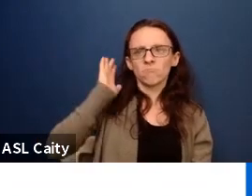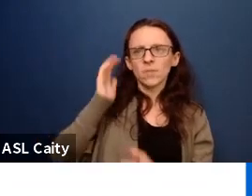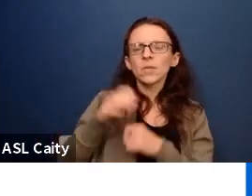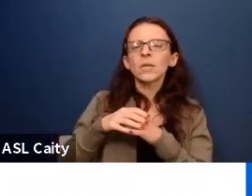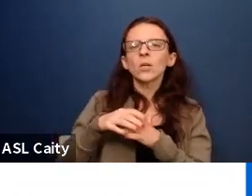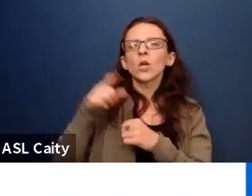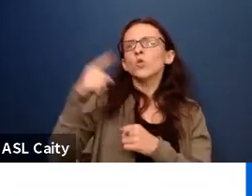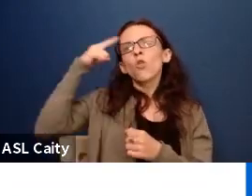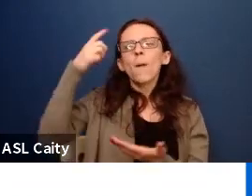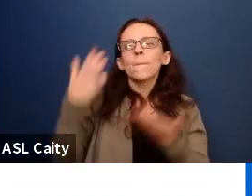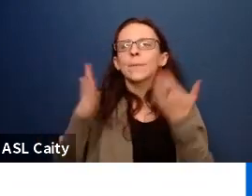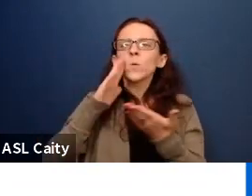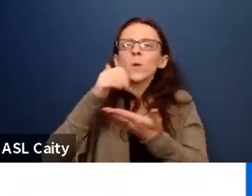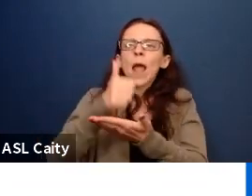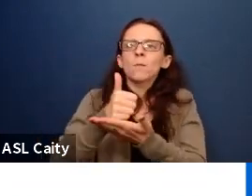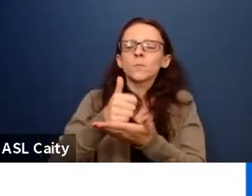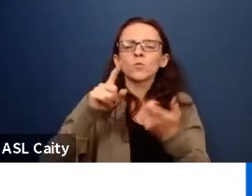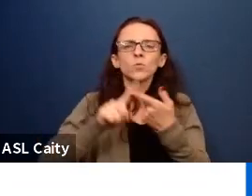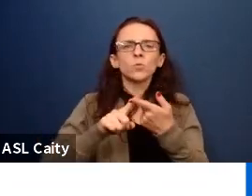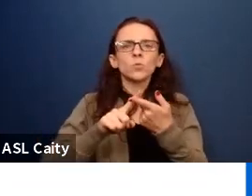help differentiate around